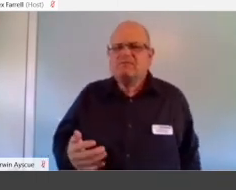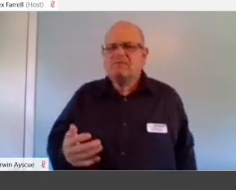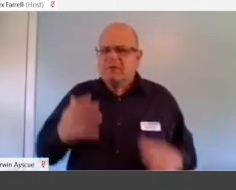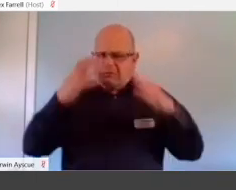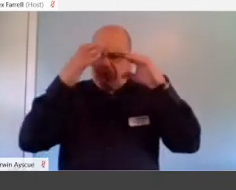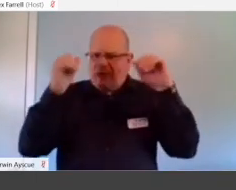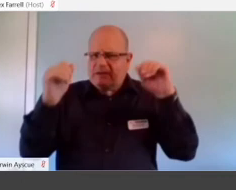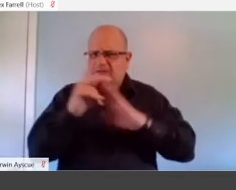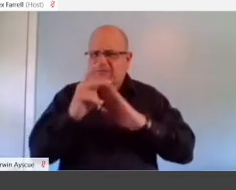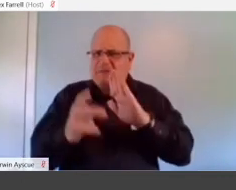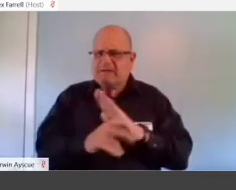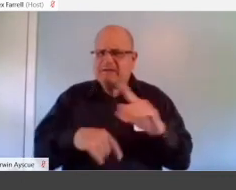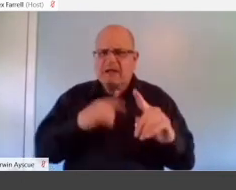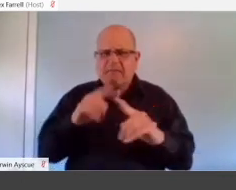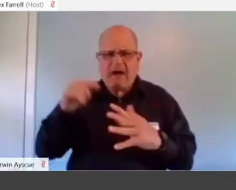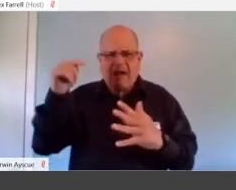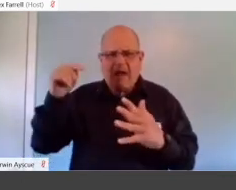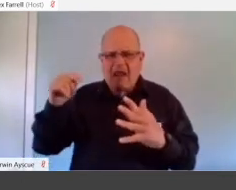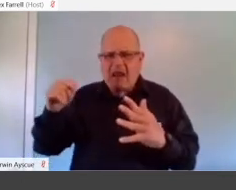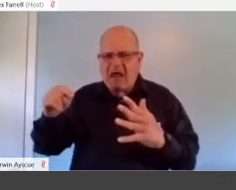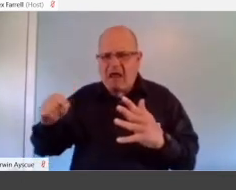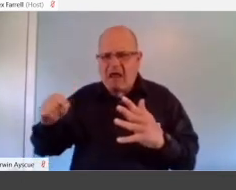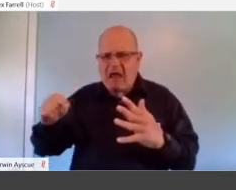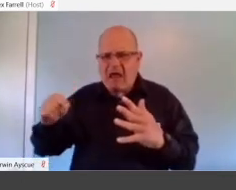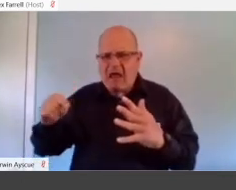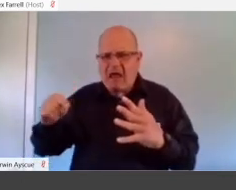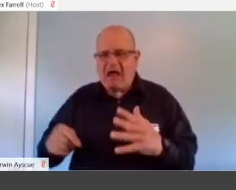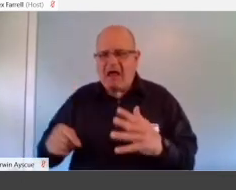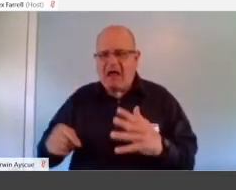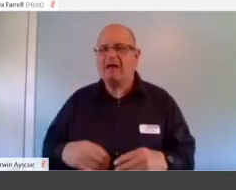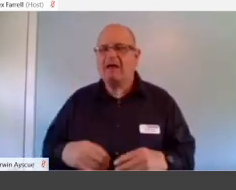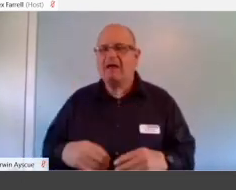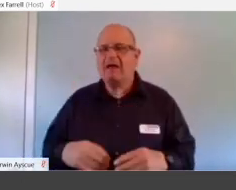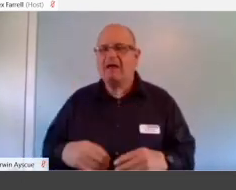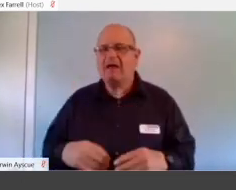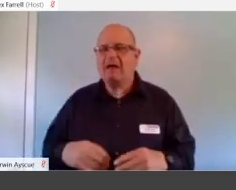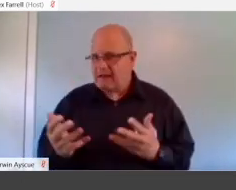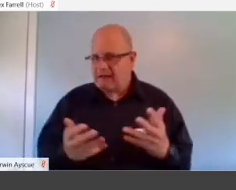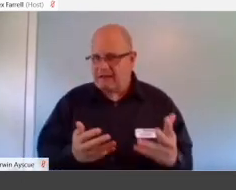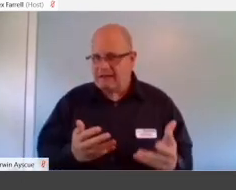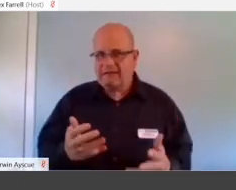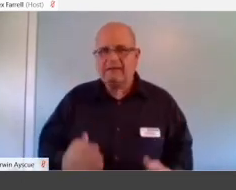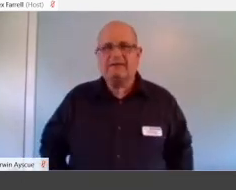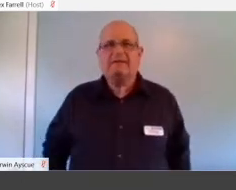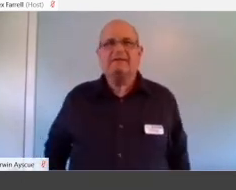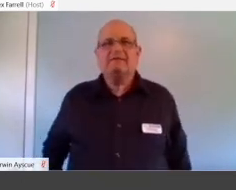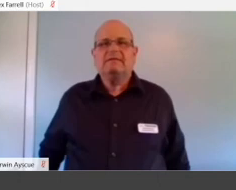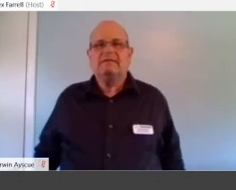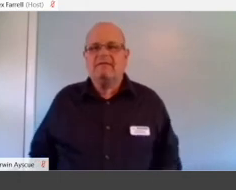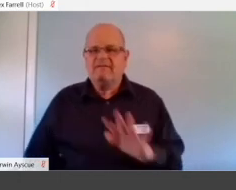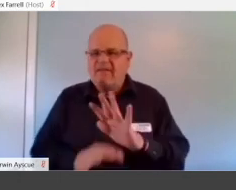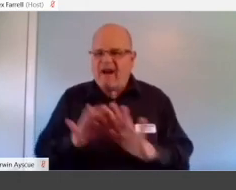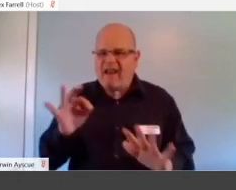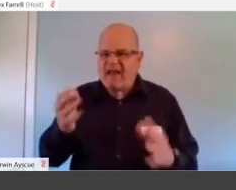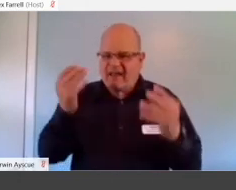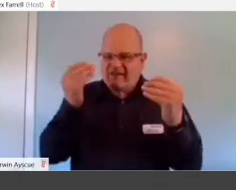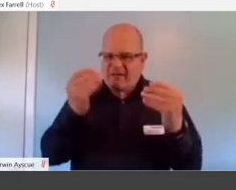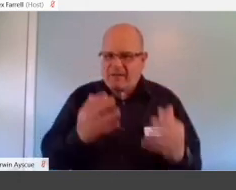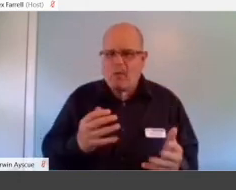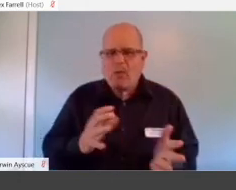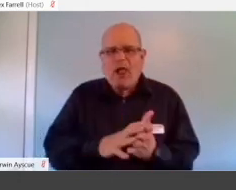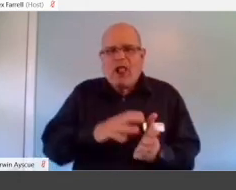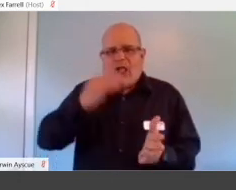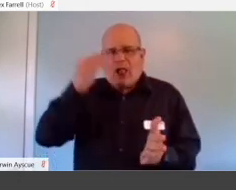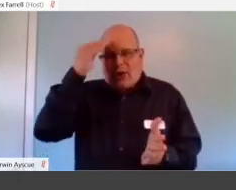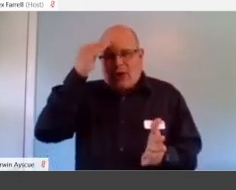on X, and then give them our website, and could they figure out how to find out that information? And we learned so much about